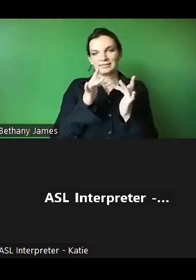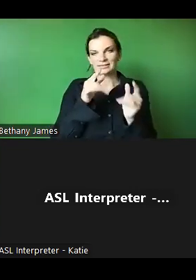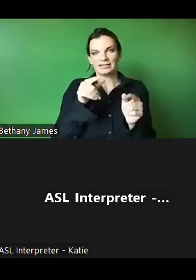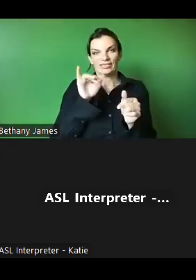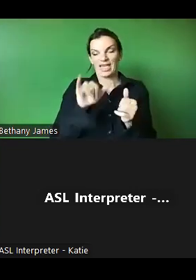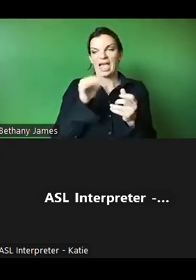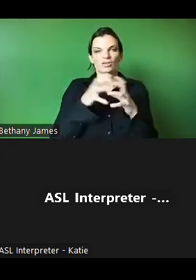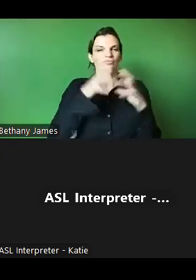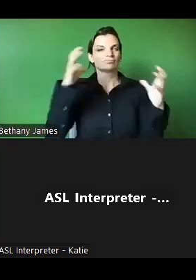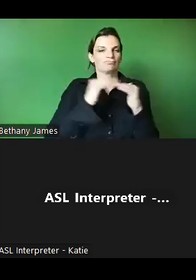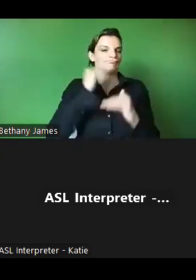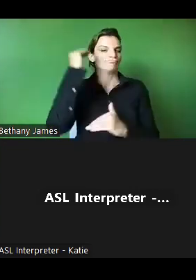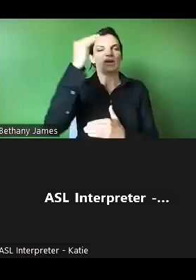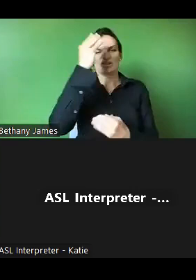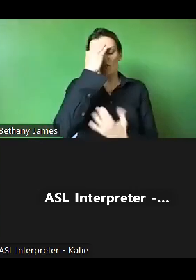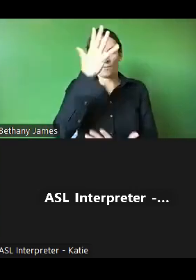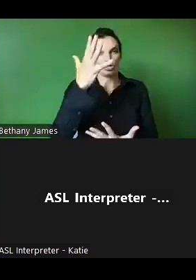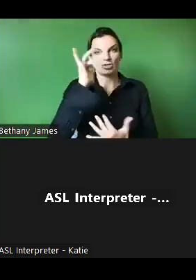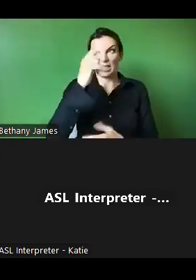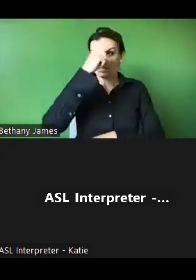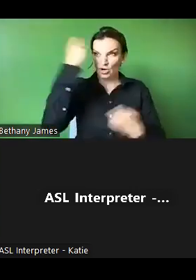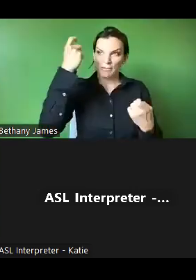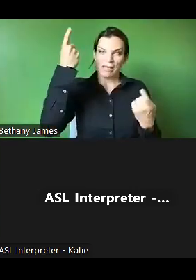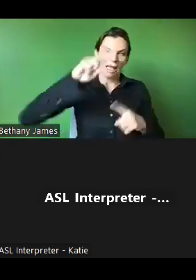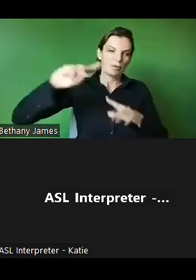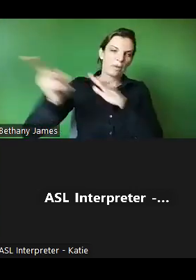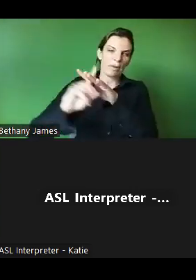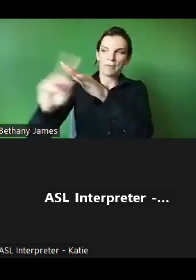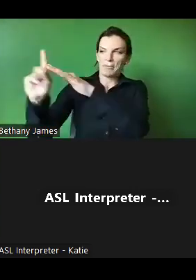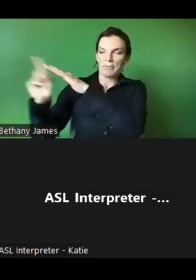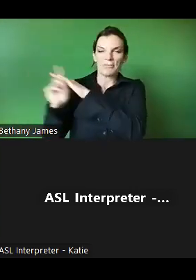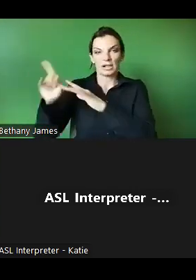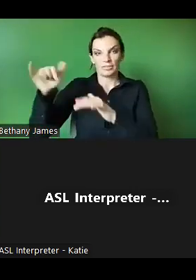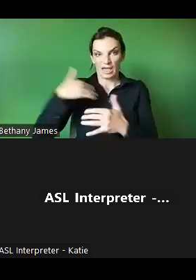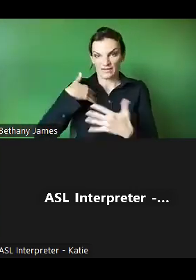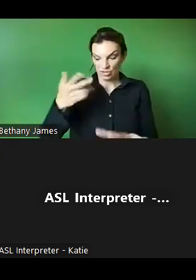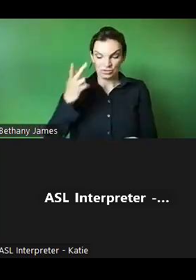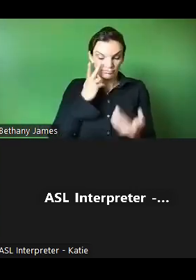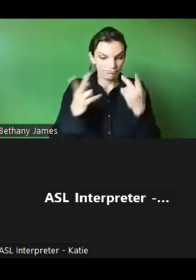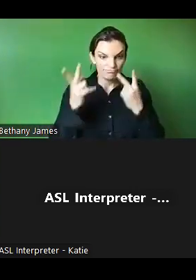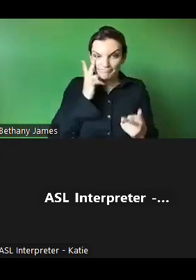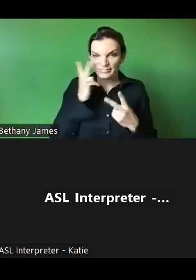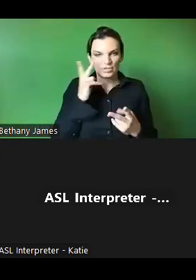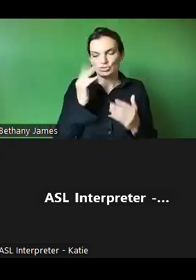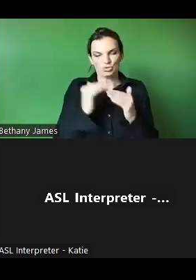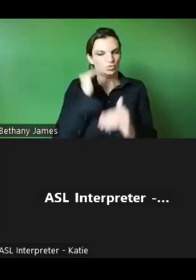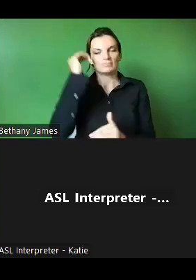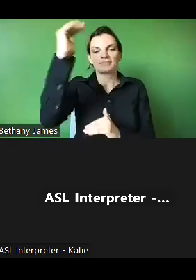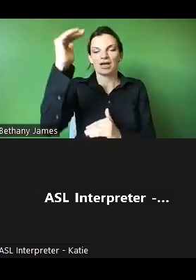know all of that trauma and all of the struggles of the world all the time. We're not omnipotent.